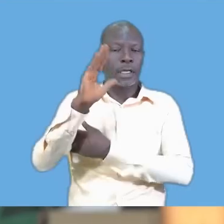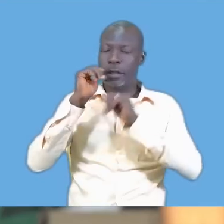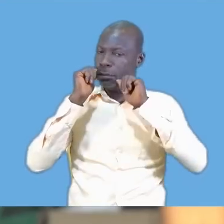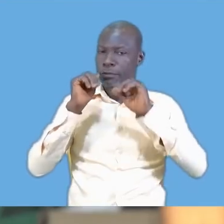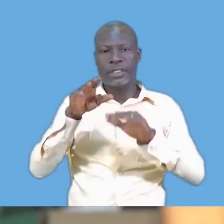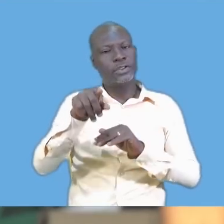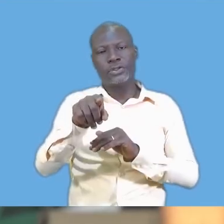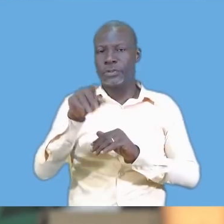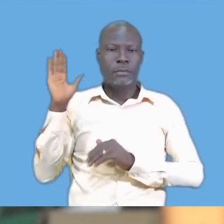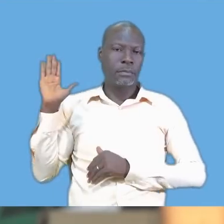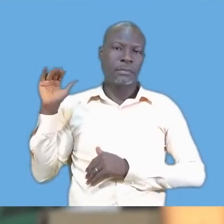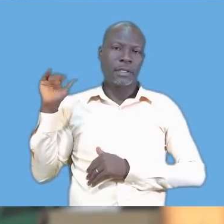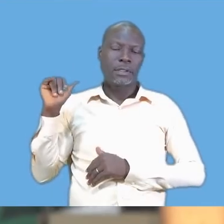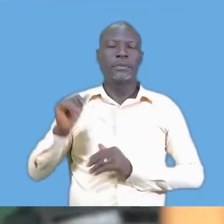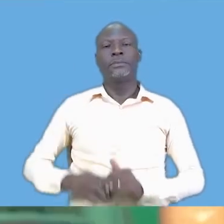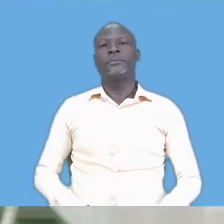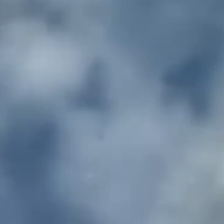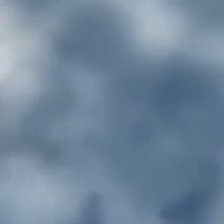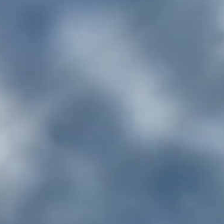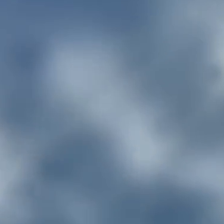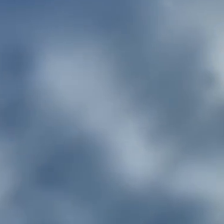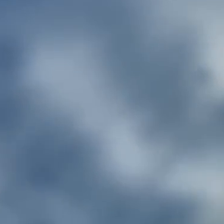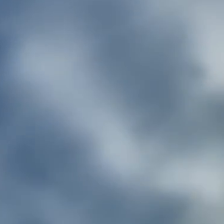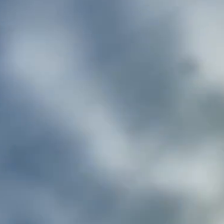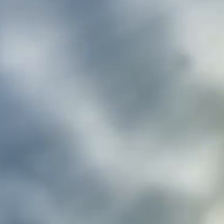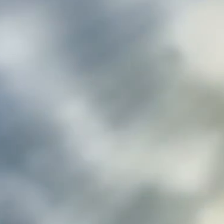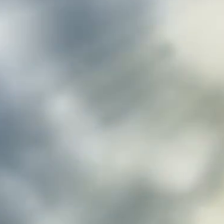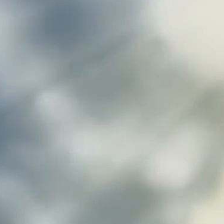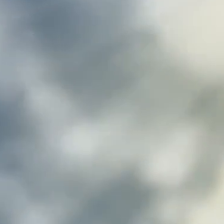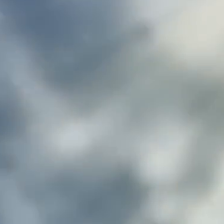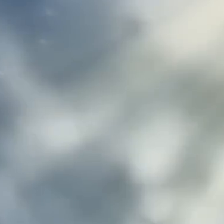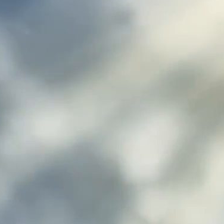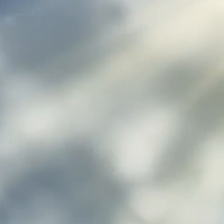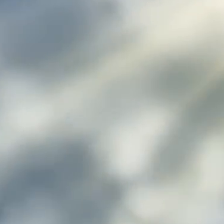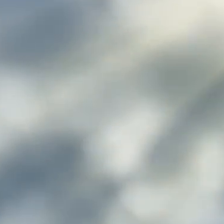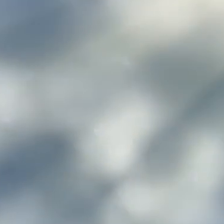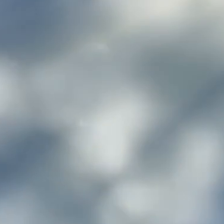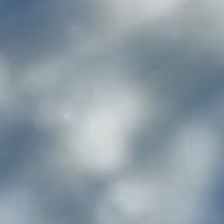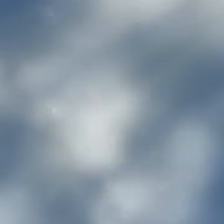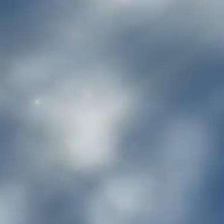morning. God richly bless you. Bye bye.